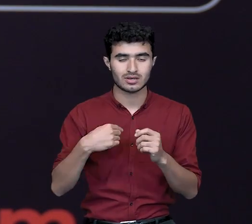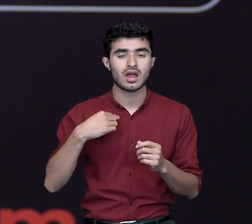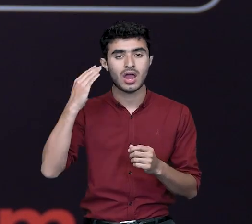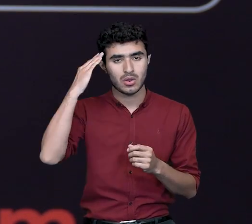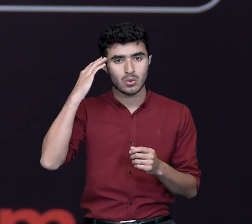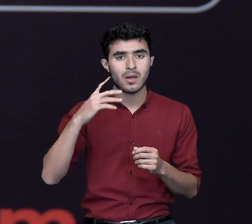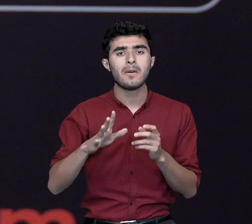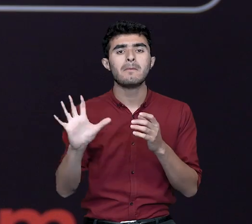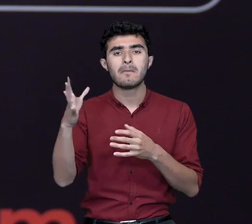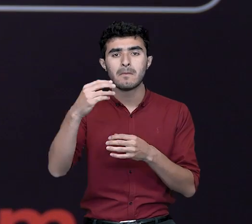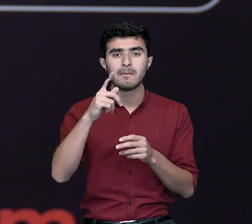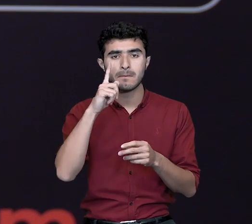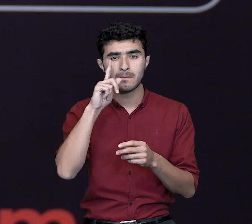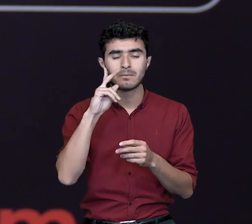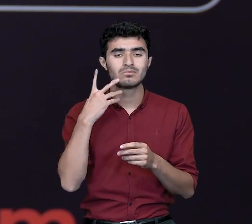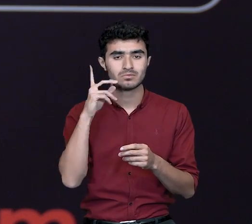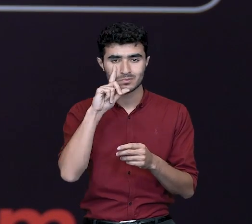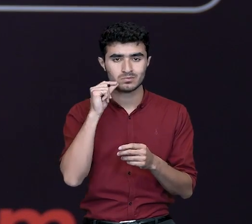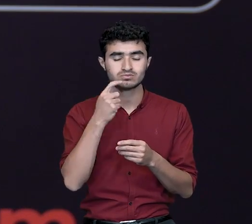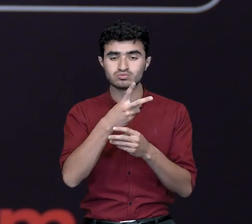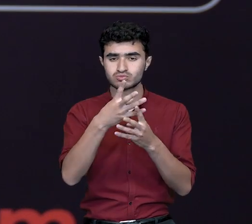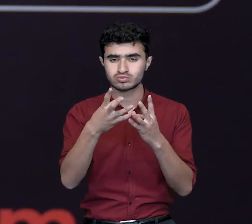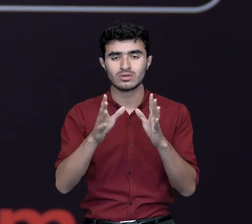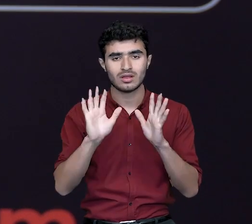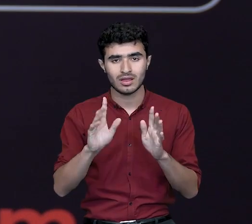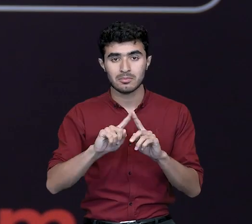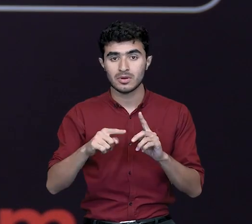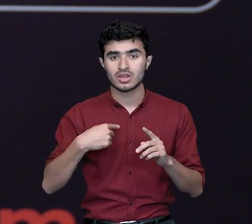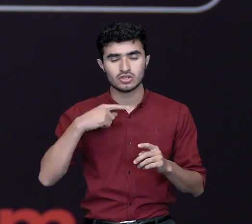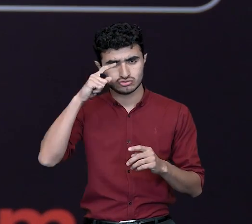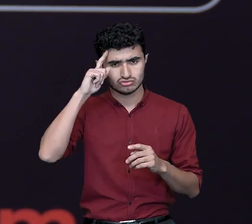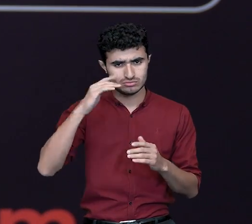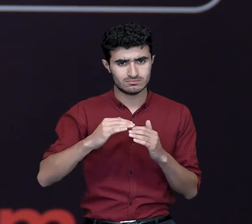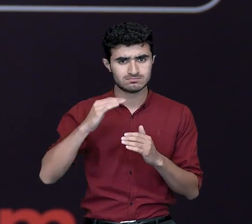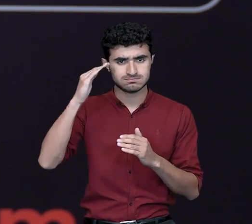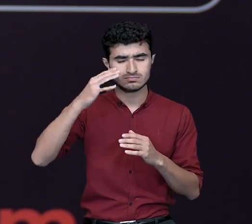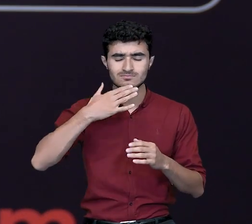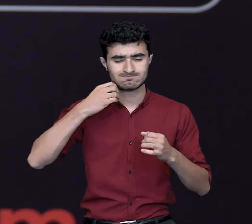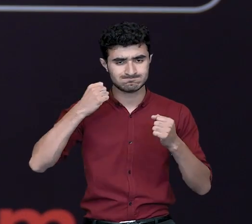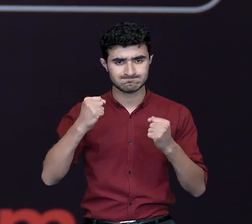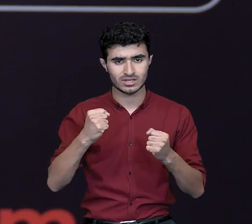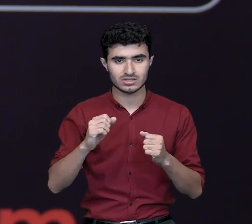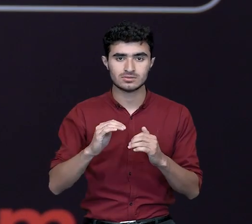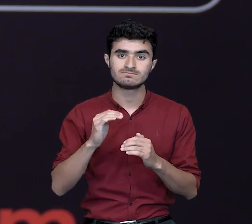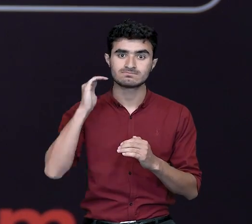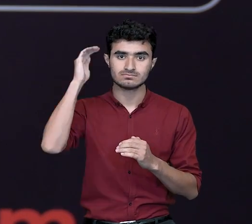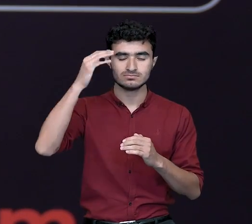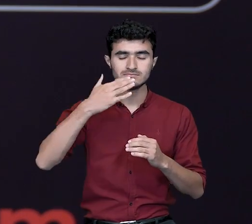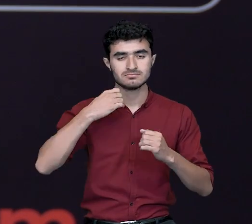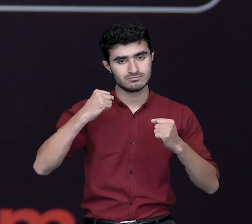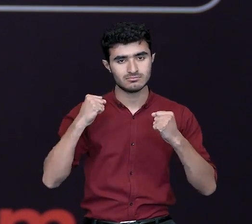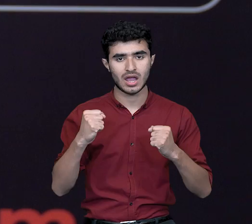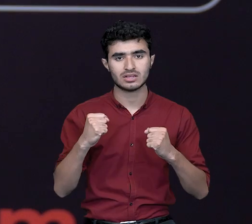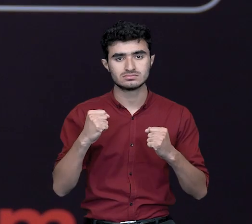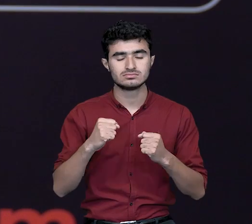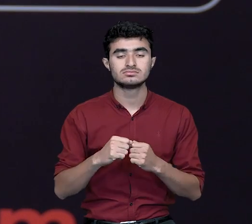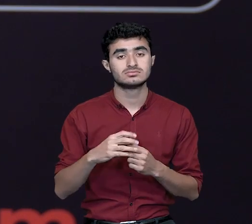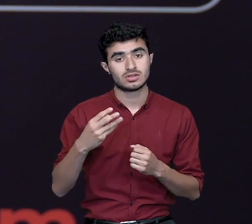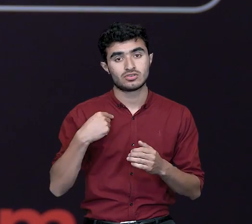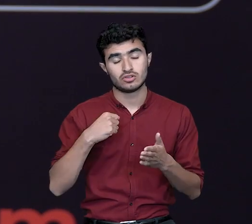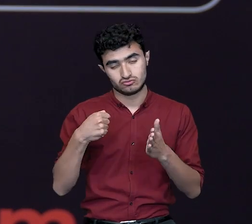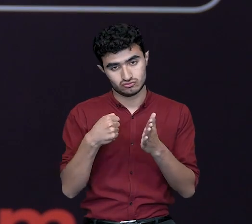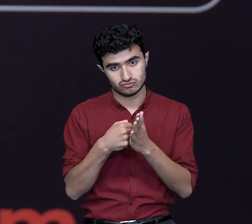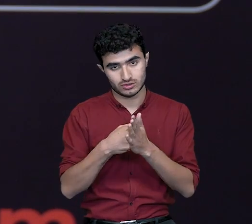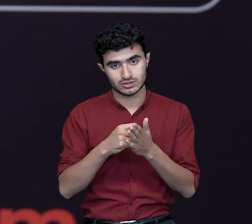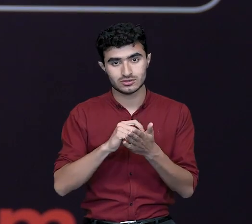10. I know that than me there are many stronger women and men, but I will make an immense impact. I'll grow up to be